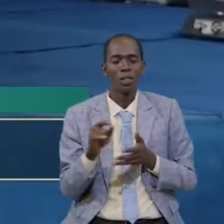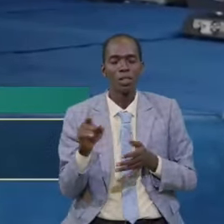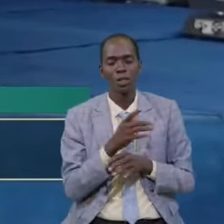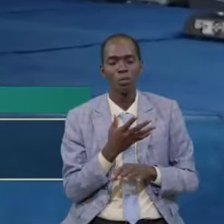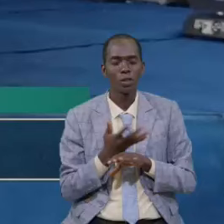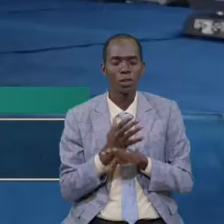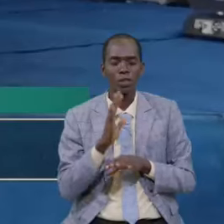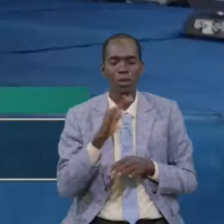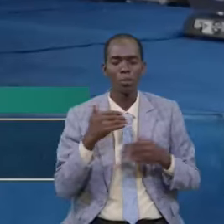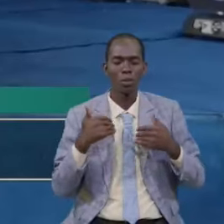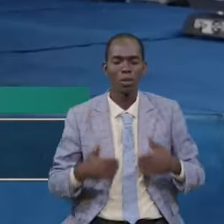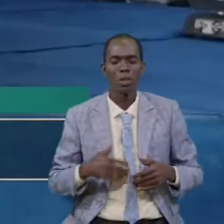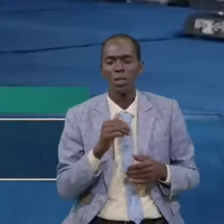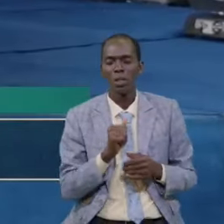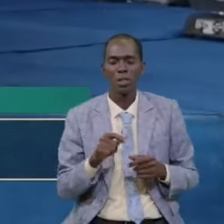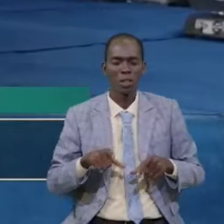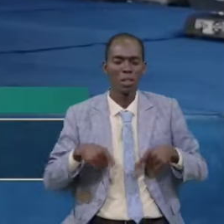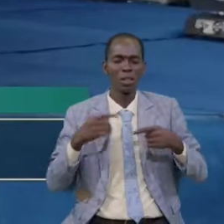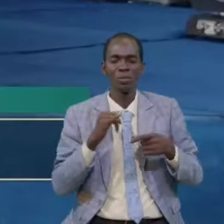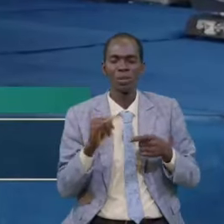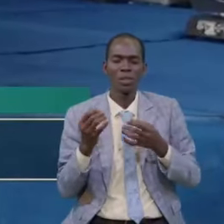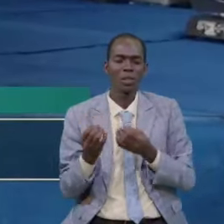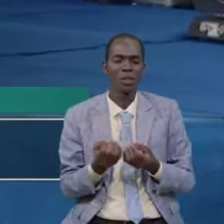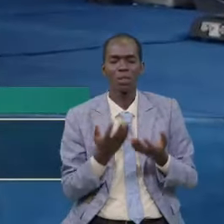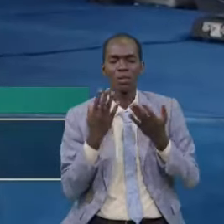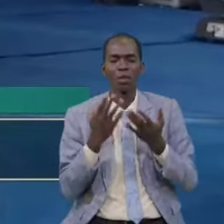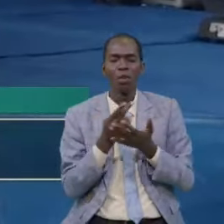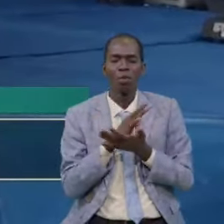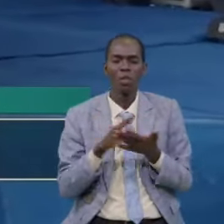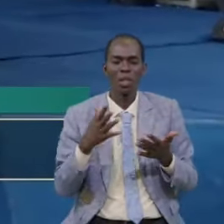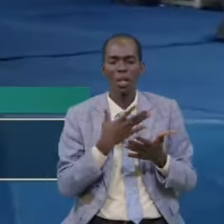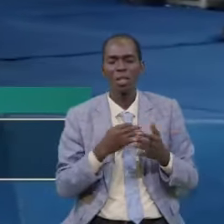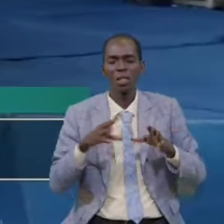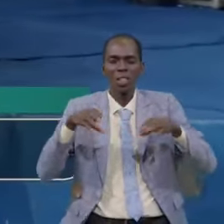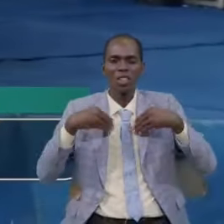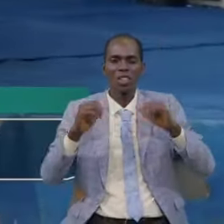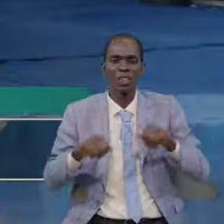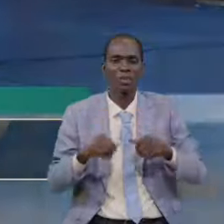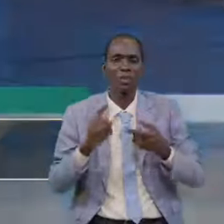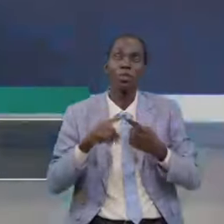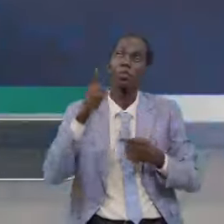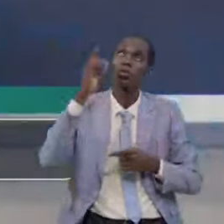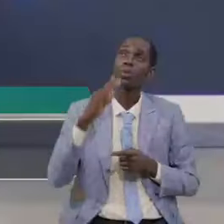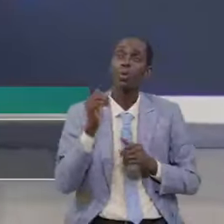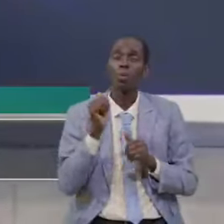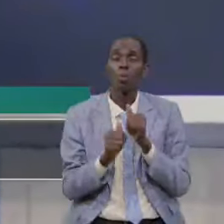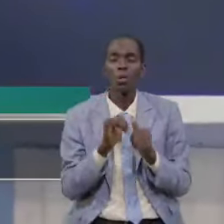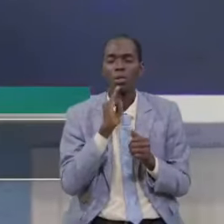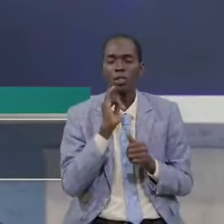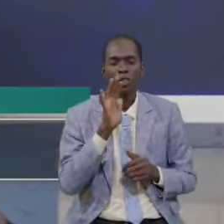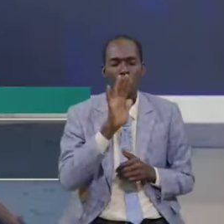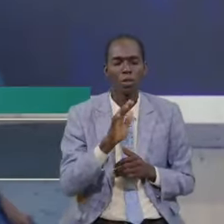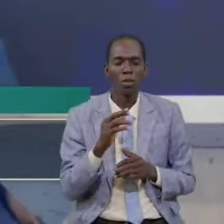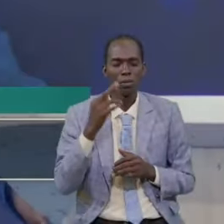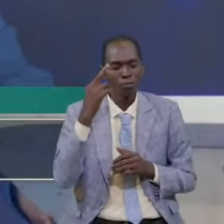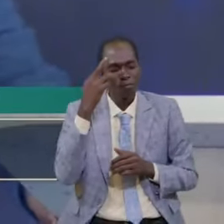sacrifice, holy, acceptable unto God, which is your reasonable service. Look at verse 2 there. In